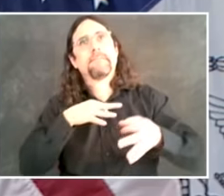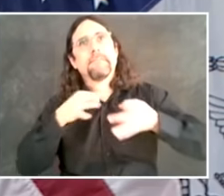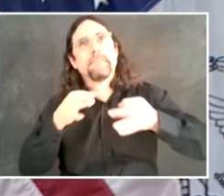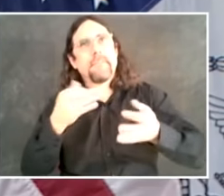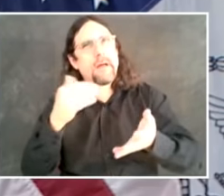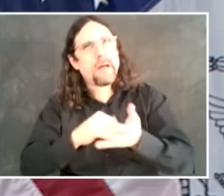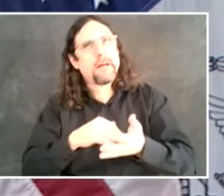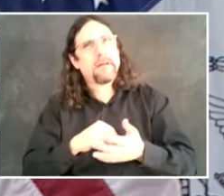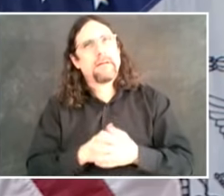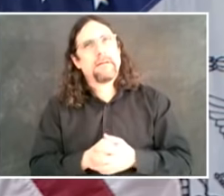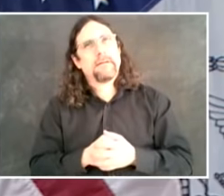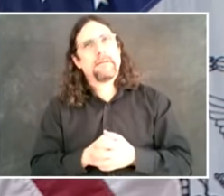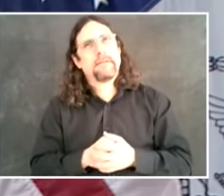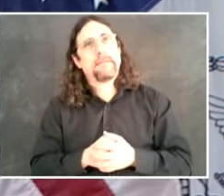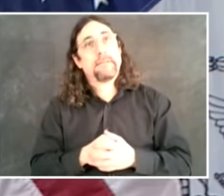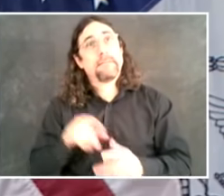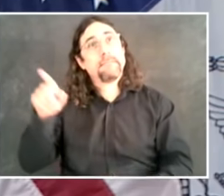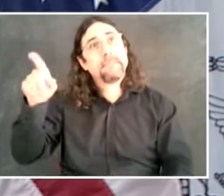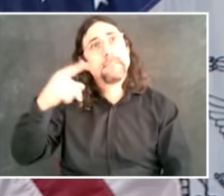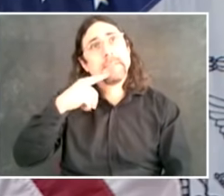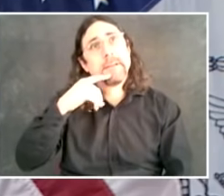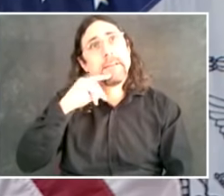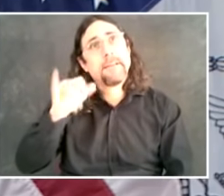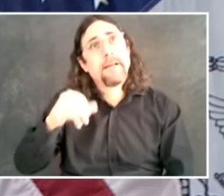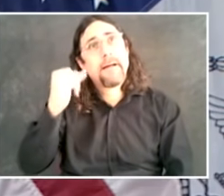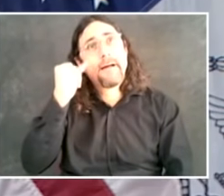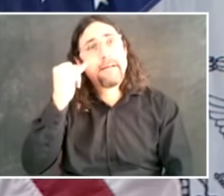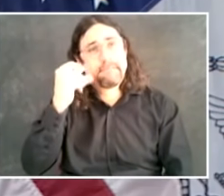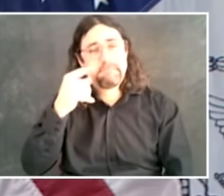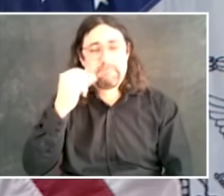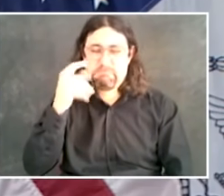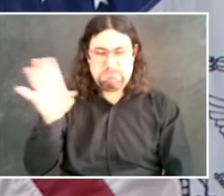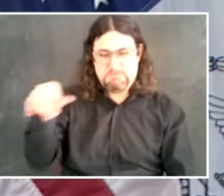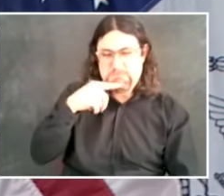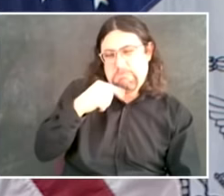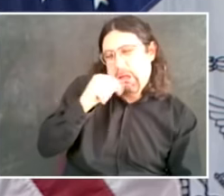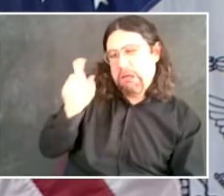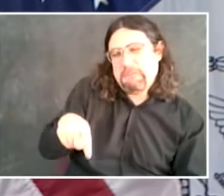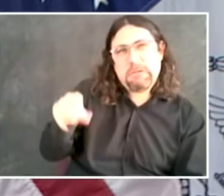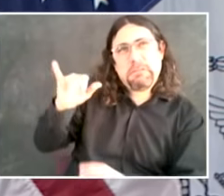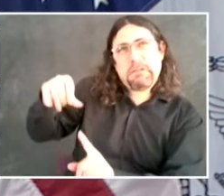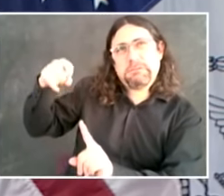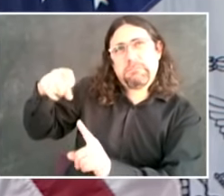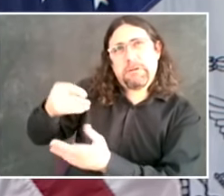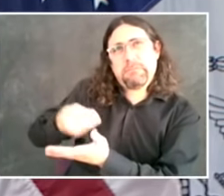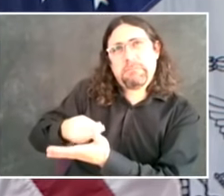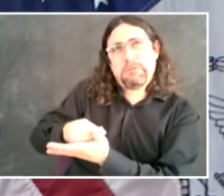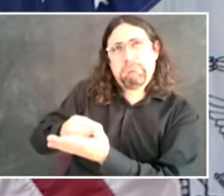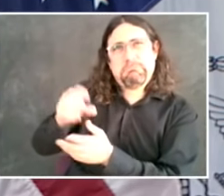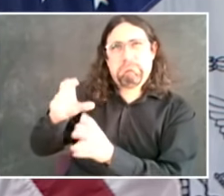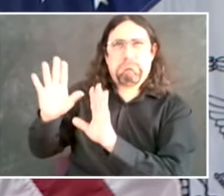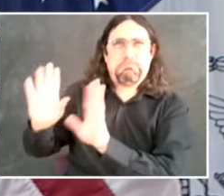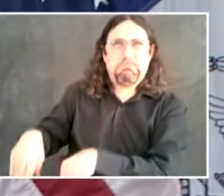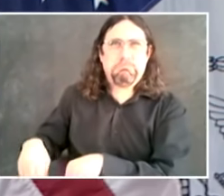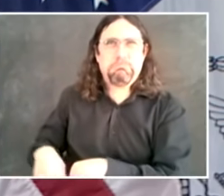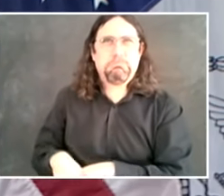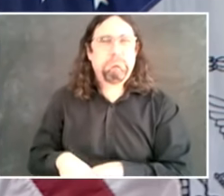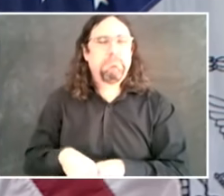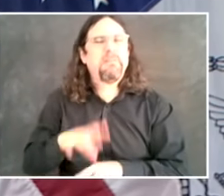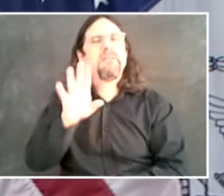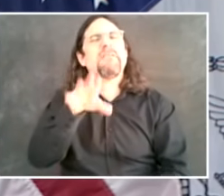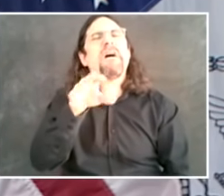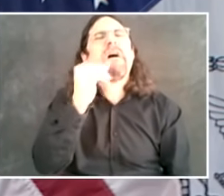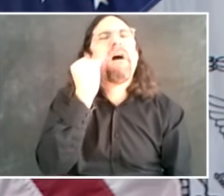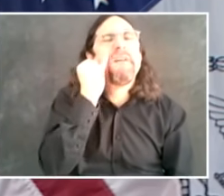amply provide for the needs of cities and states this year and next year, then the very people who've been our